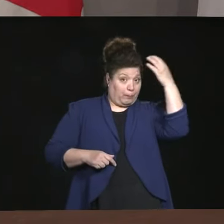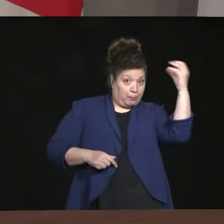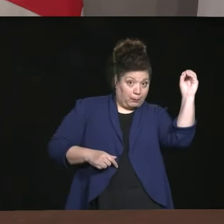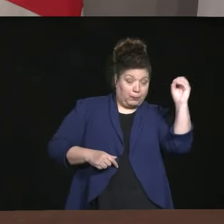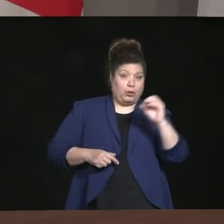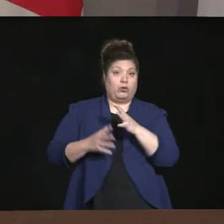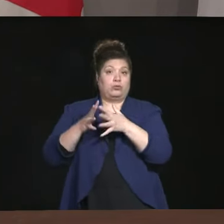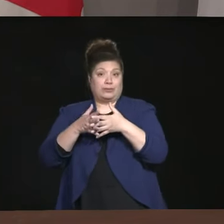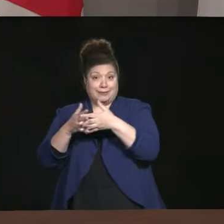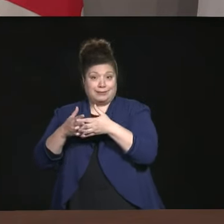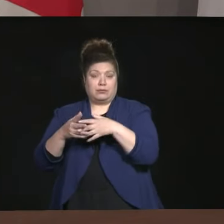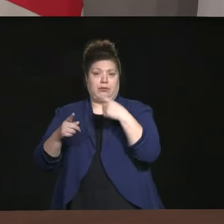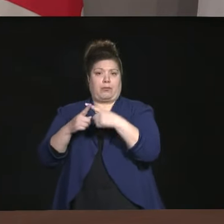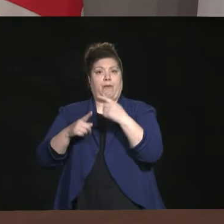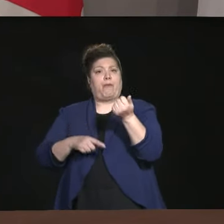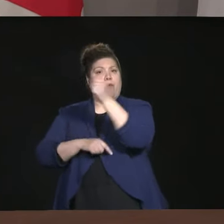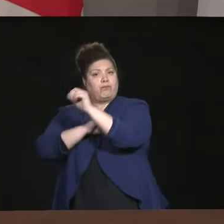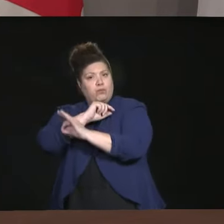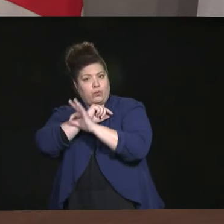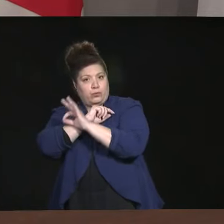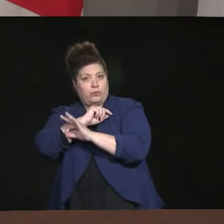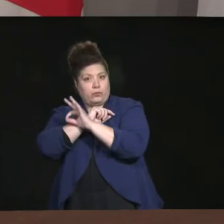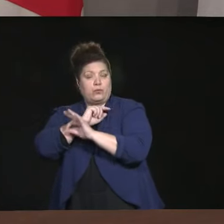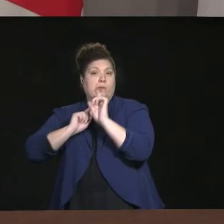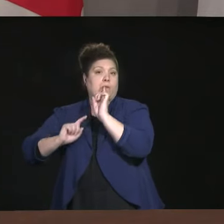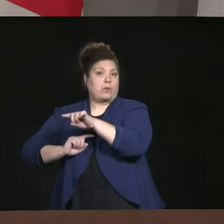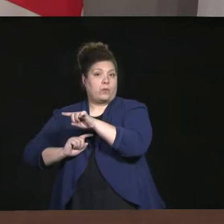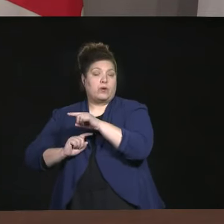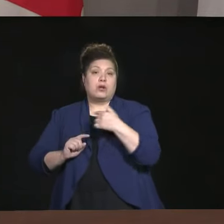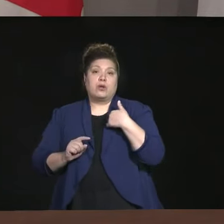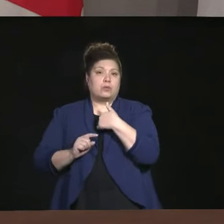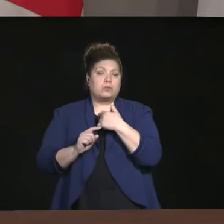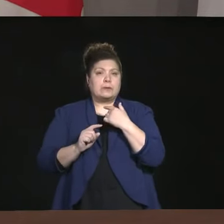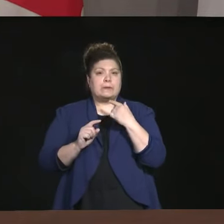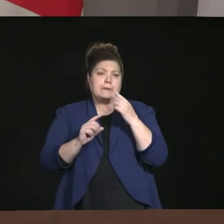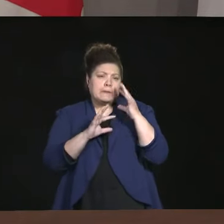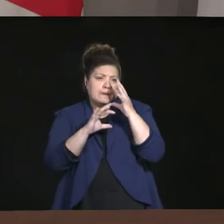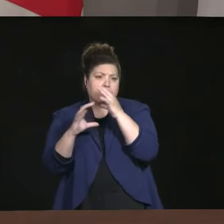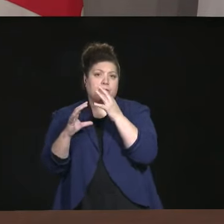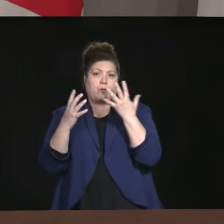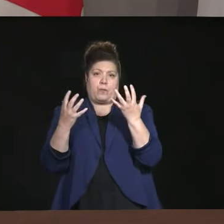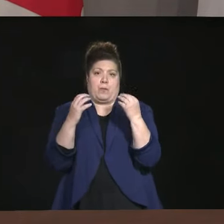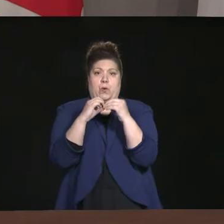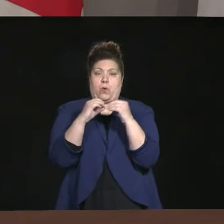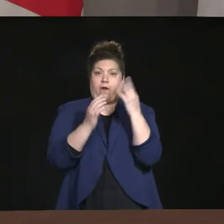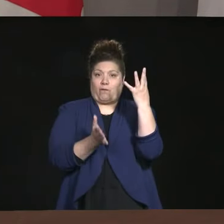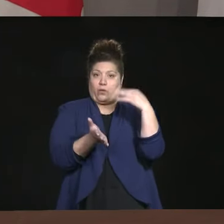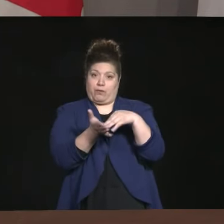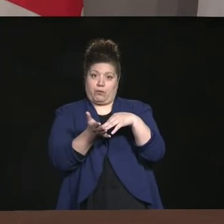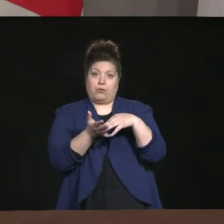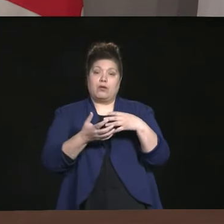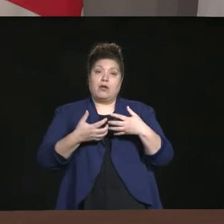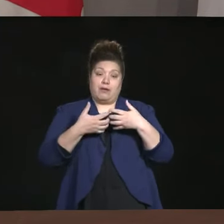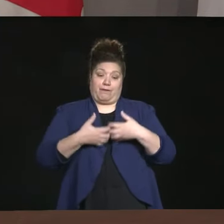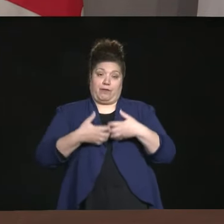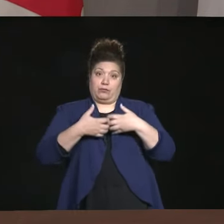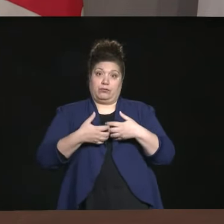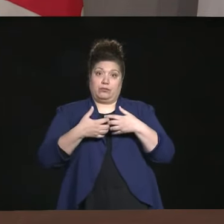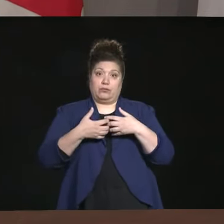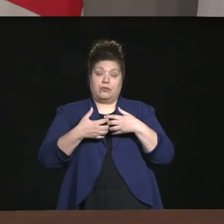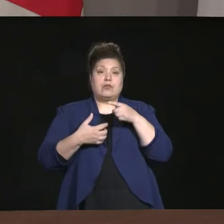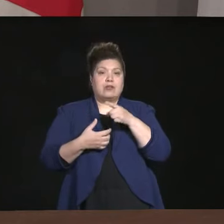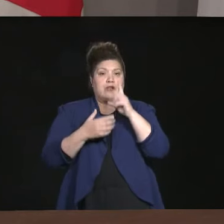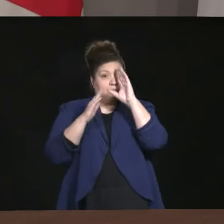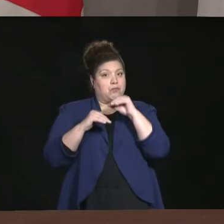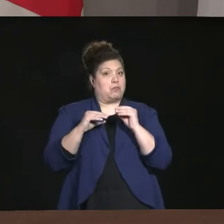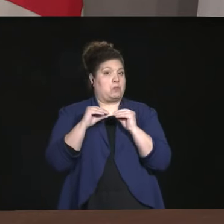We are working to secure upwards of 4,000 additional ventilators and very possibly more.